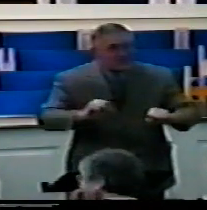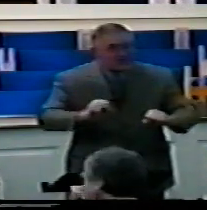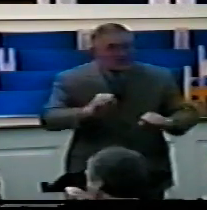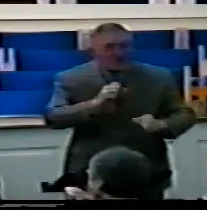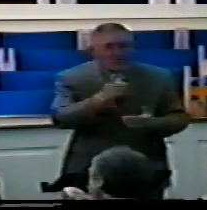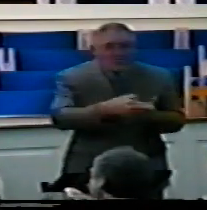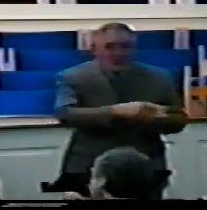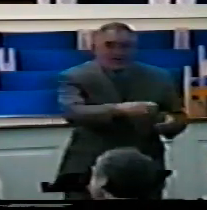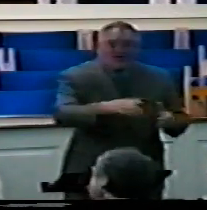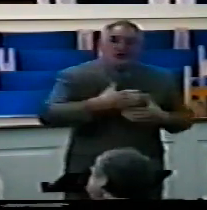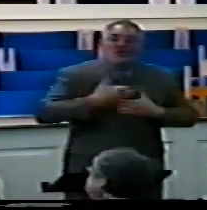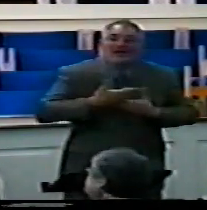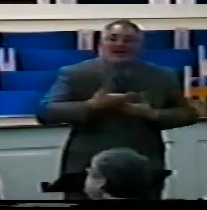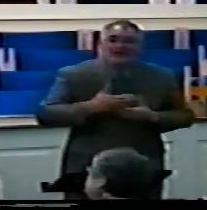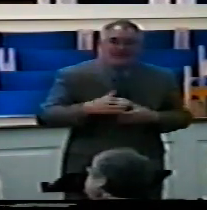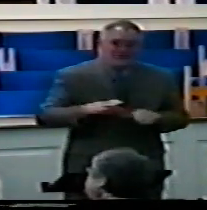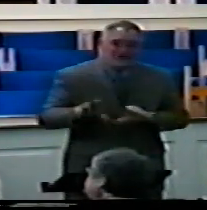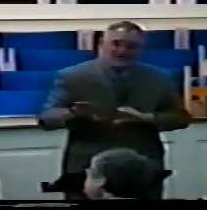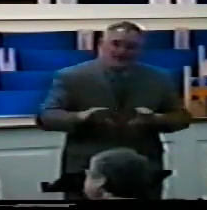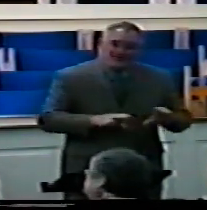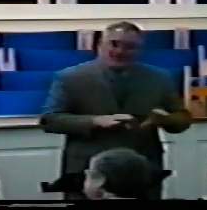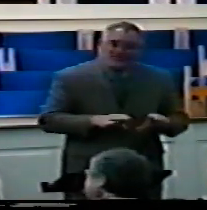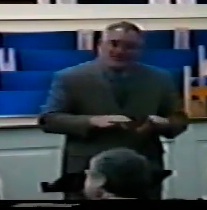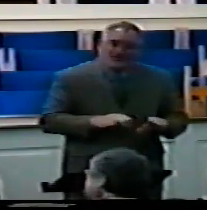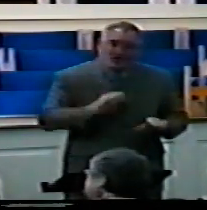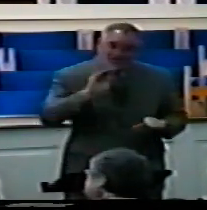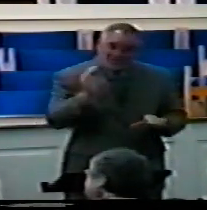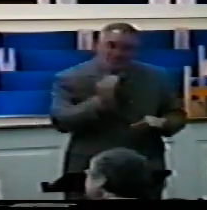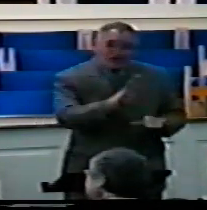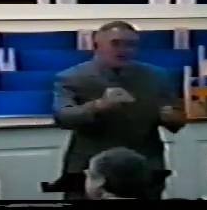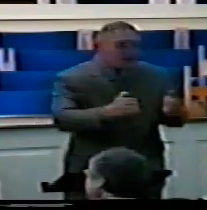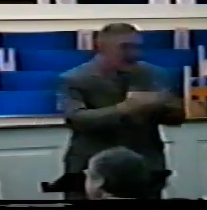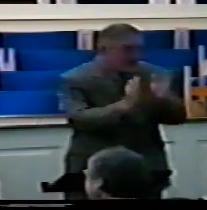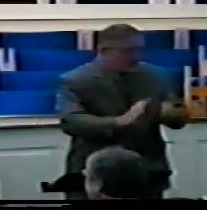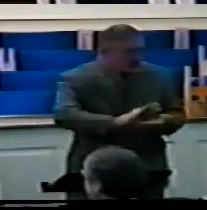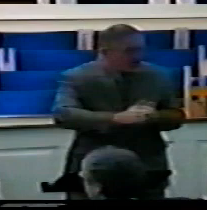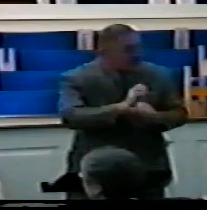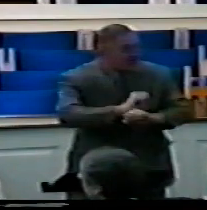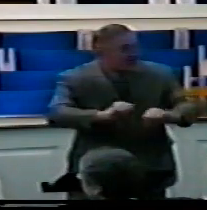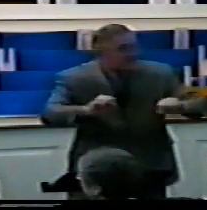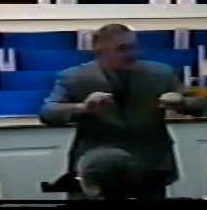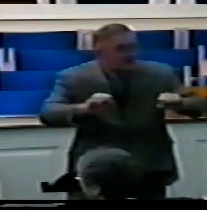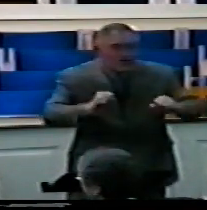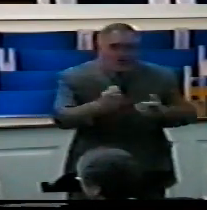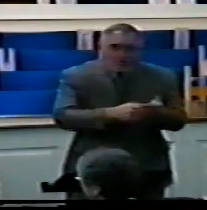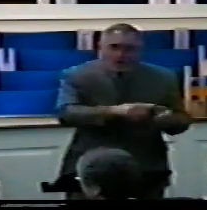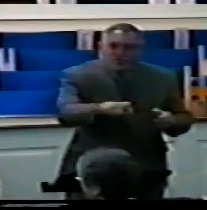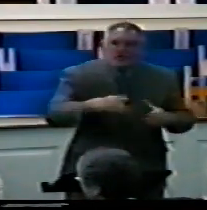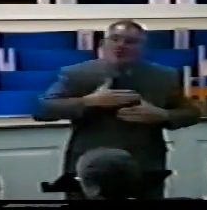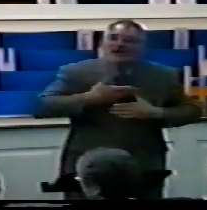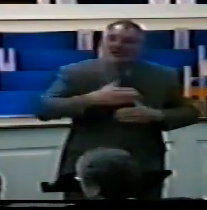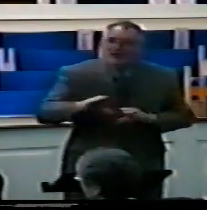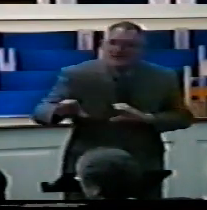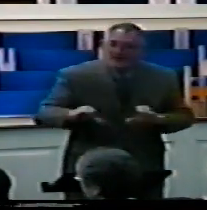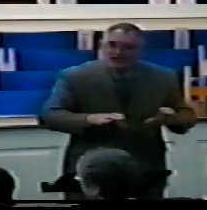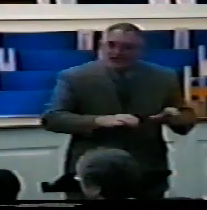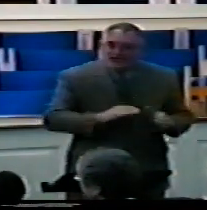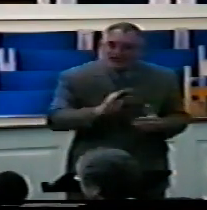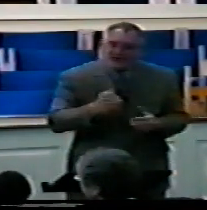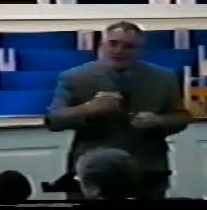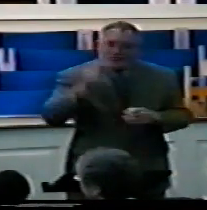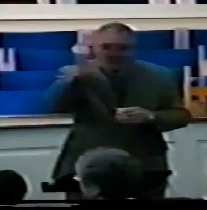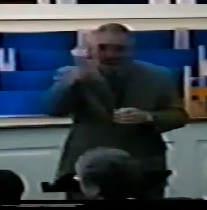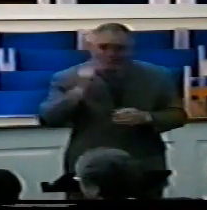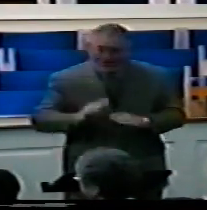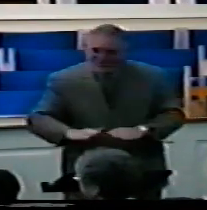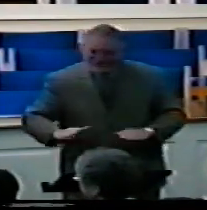What are you willing to pay that your neighbor might be saved? What are you willing to pay that those